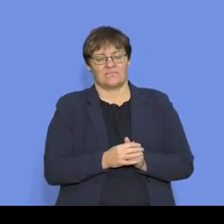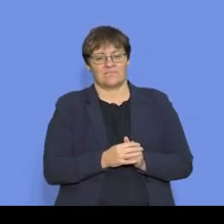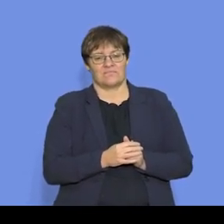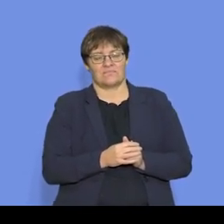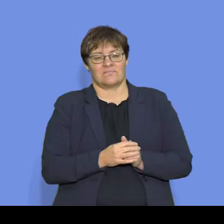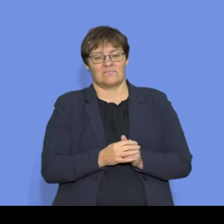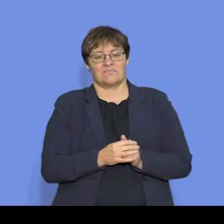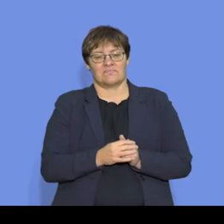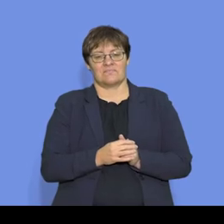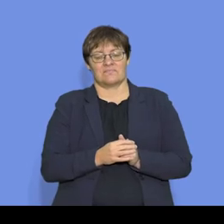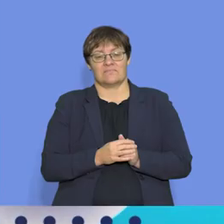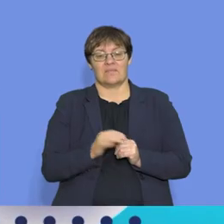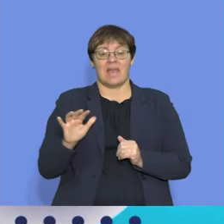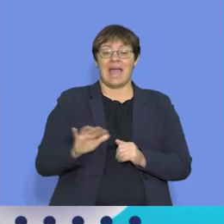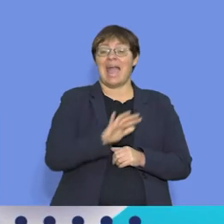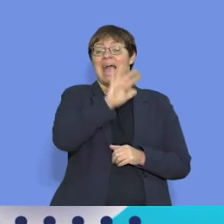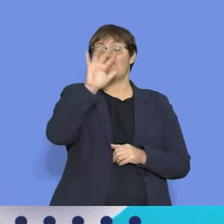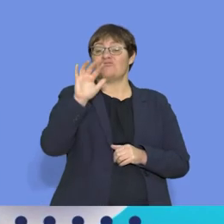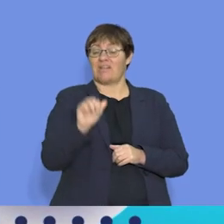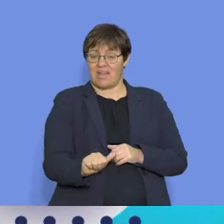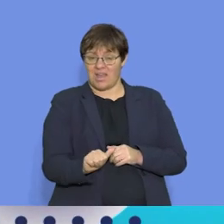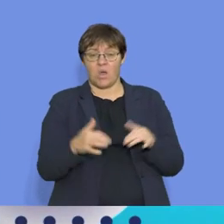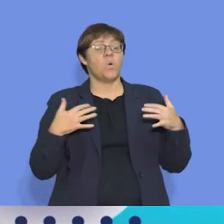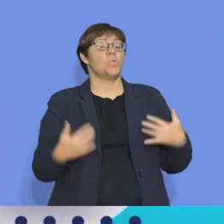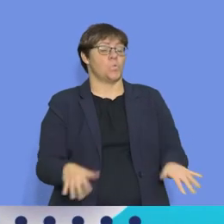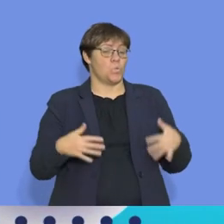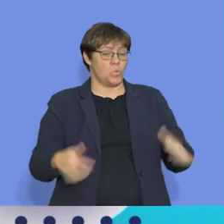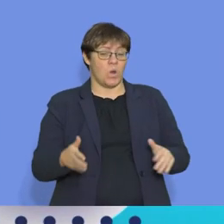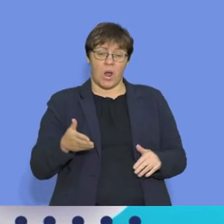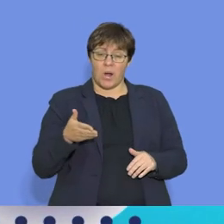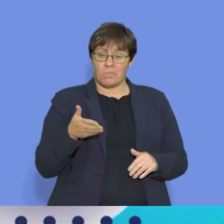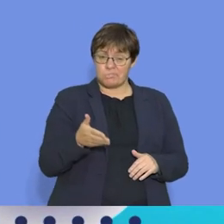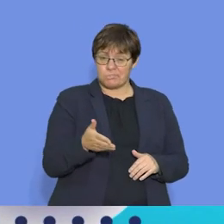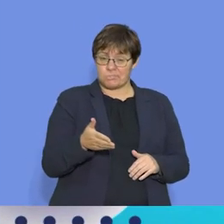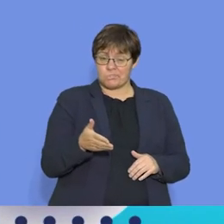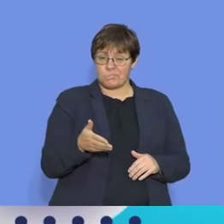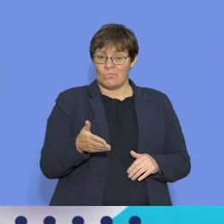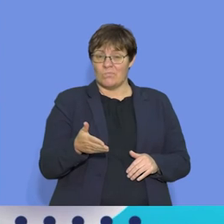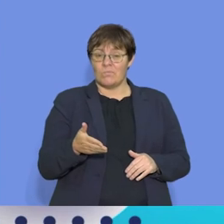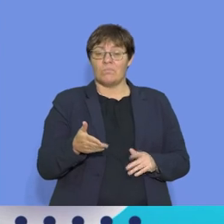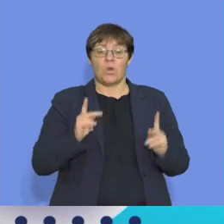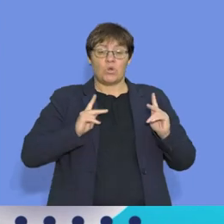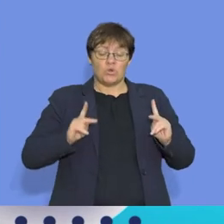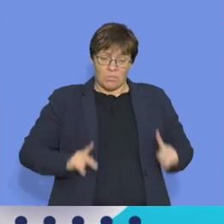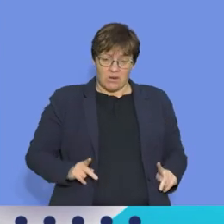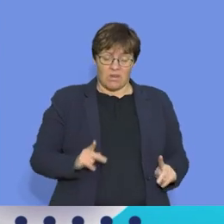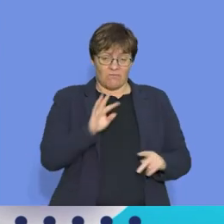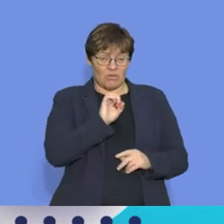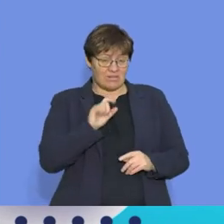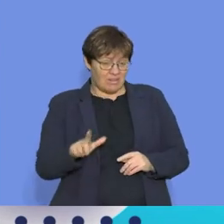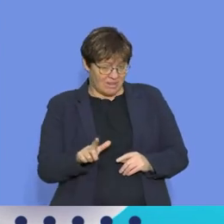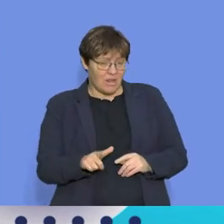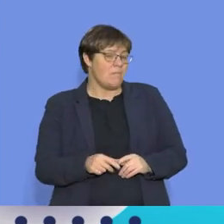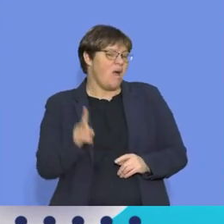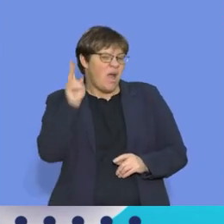Then, South Africa is very, very rich in early human